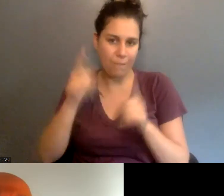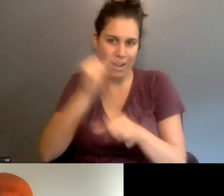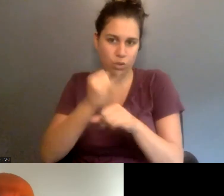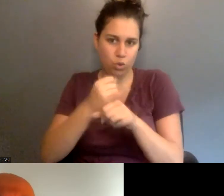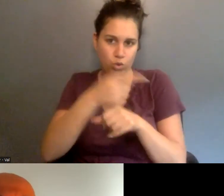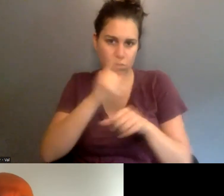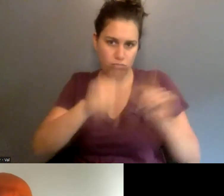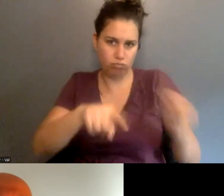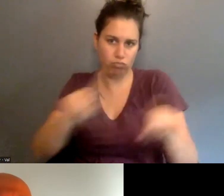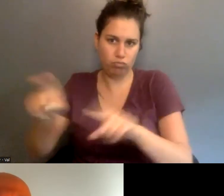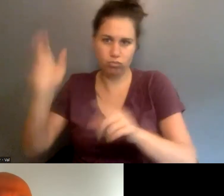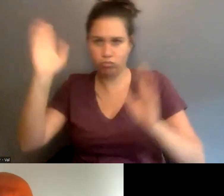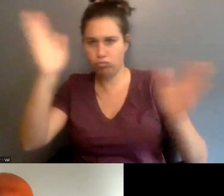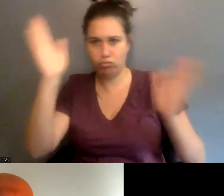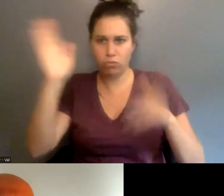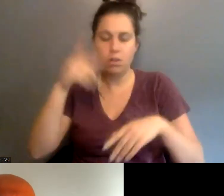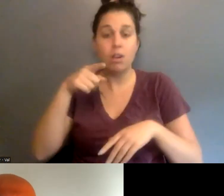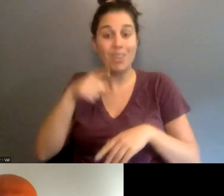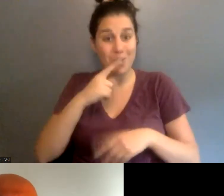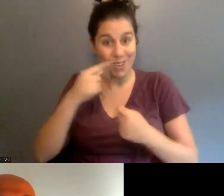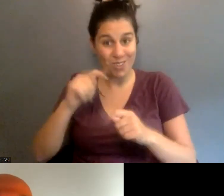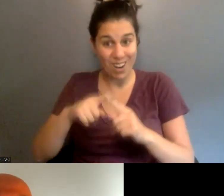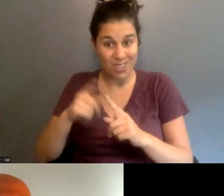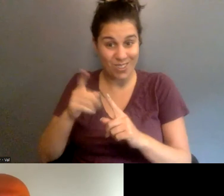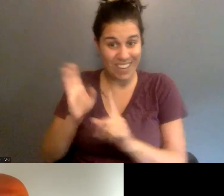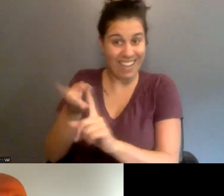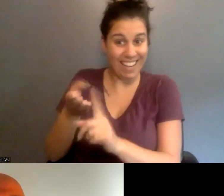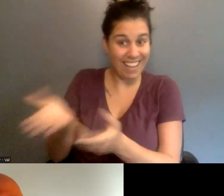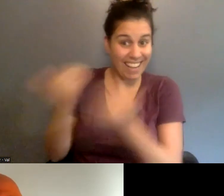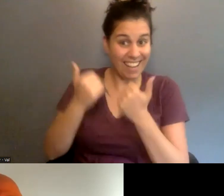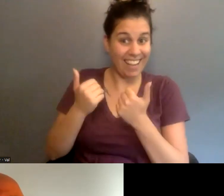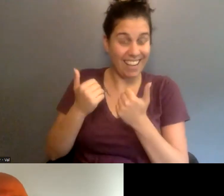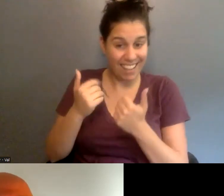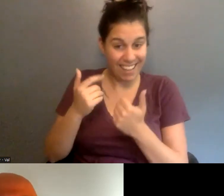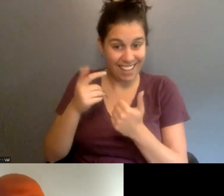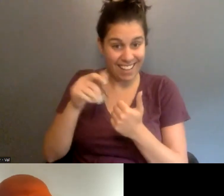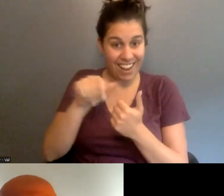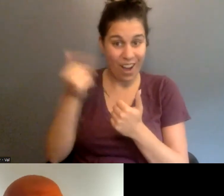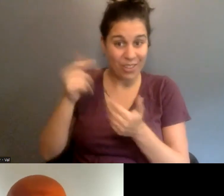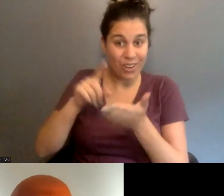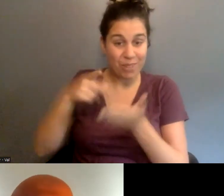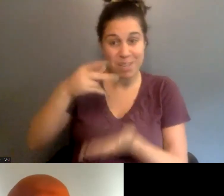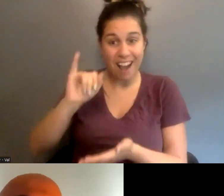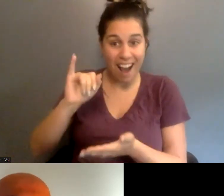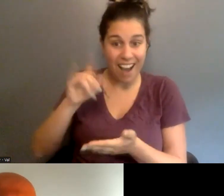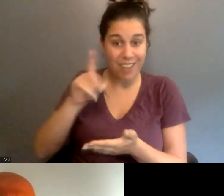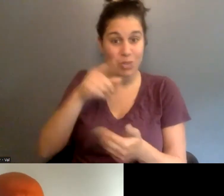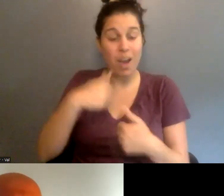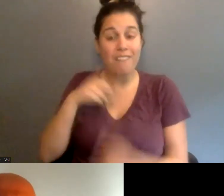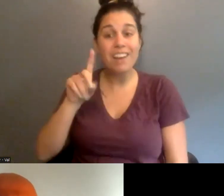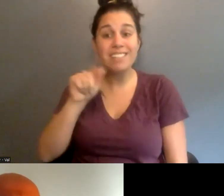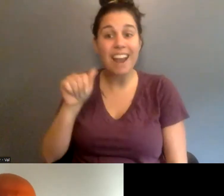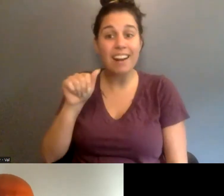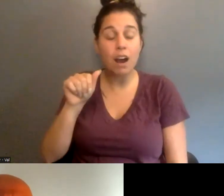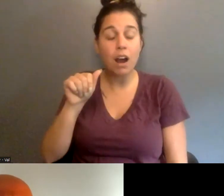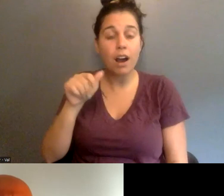soliciting investigators to insert their instruments in upcoming studies? And do you have a data deposit repository for